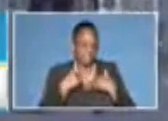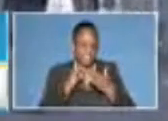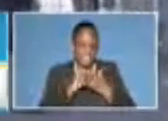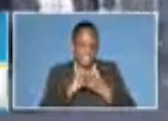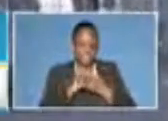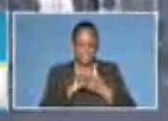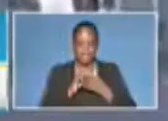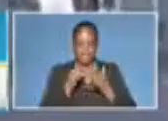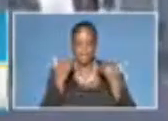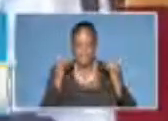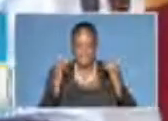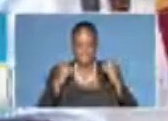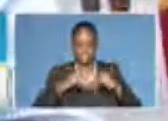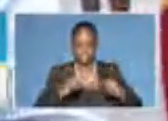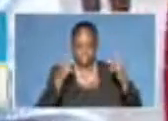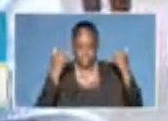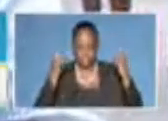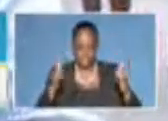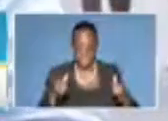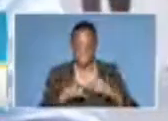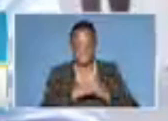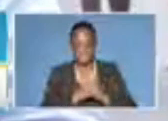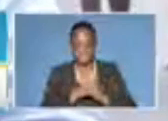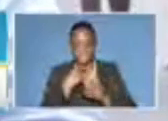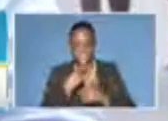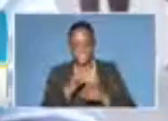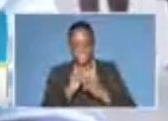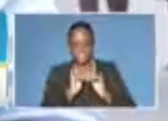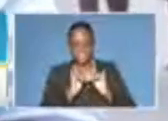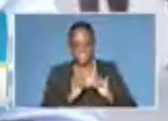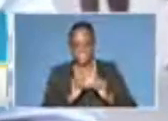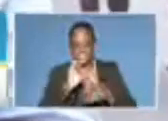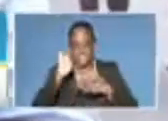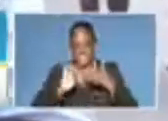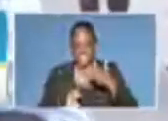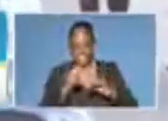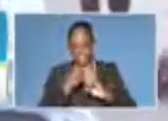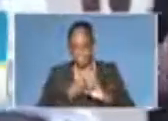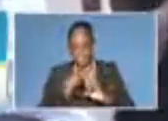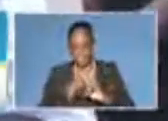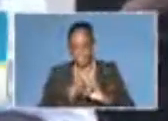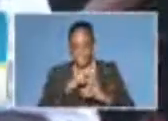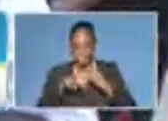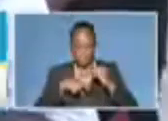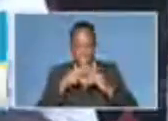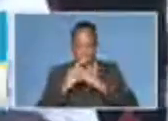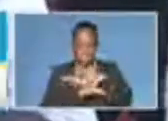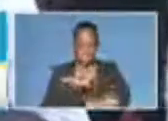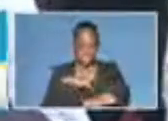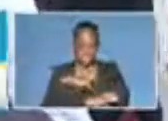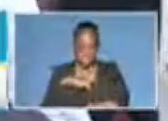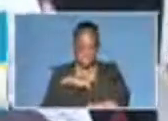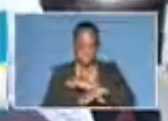party vibe, street party vibe. The Bahamas Goombay Festival continues until the end of the month around the country, a real